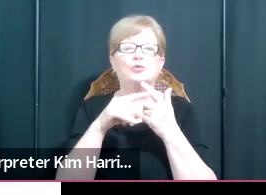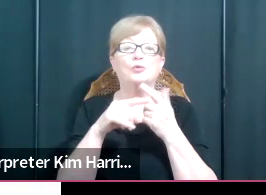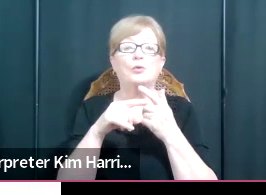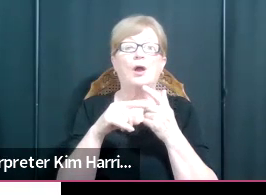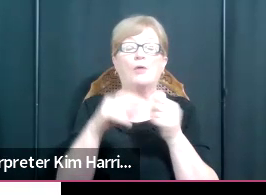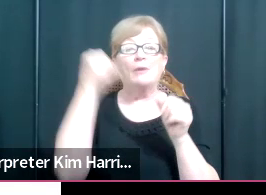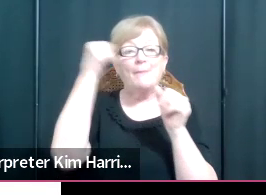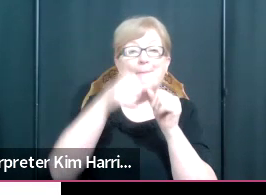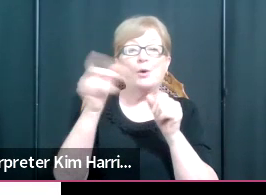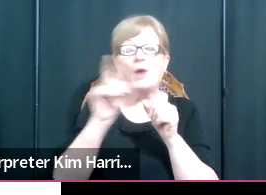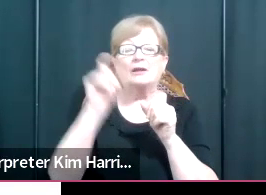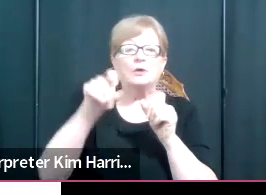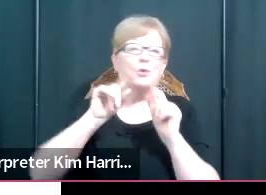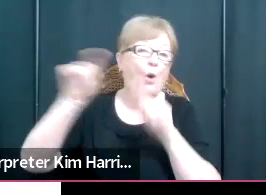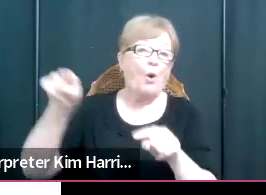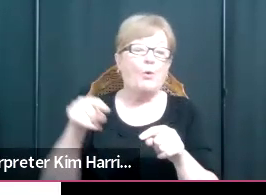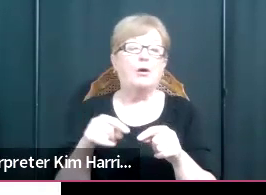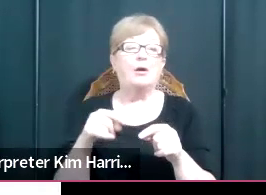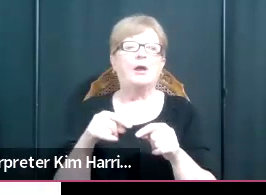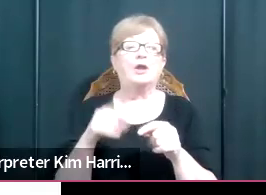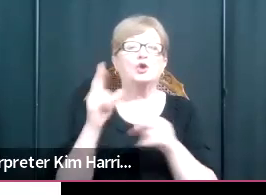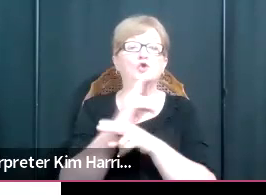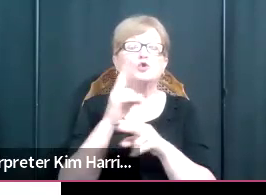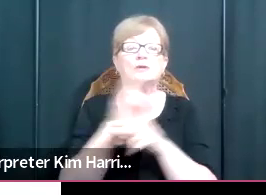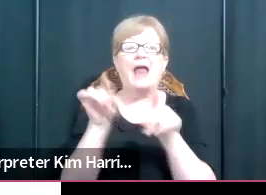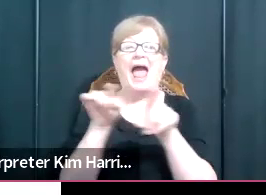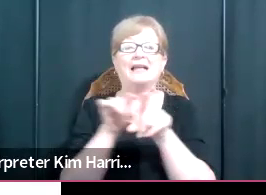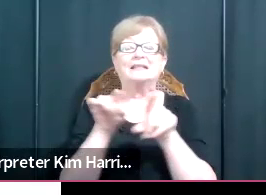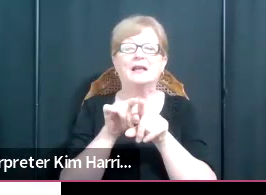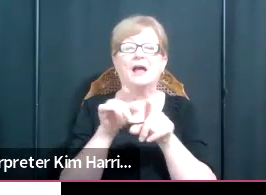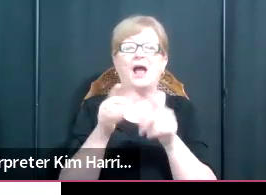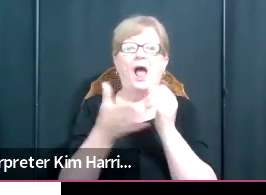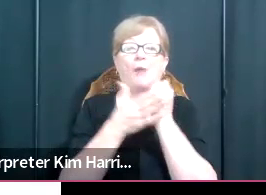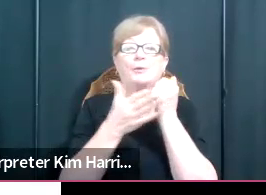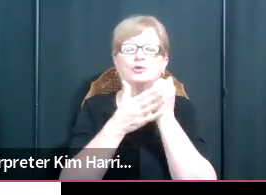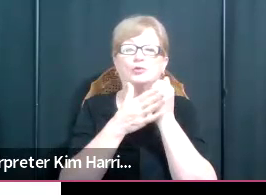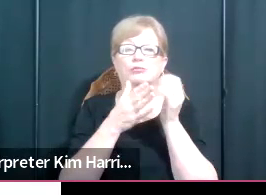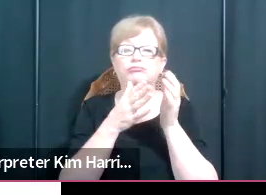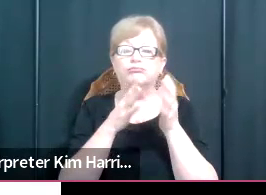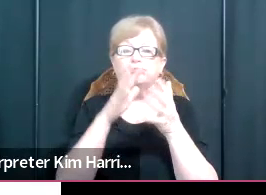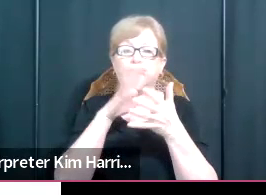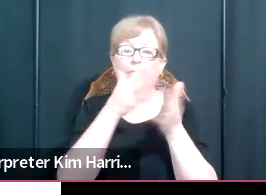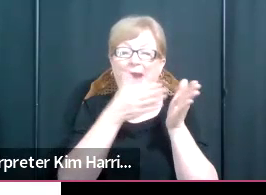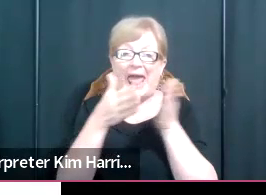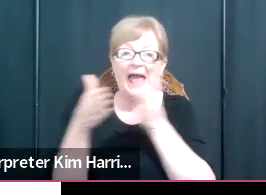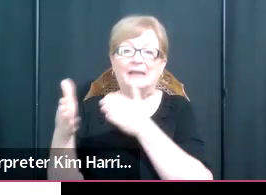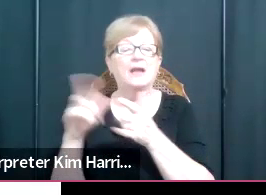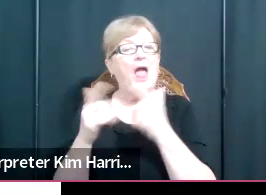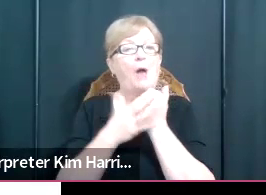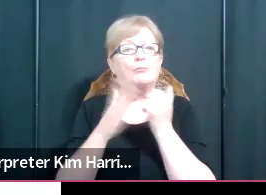to be, and again, use it as sort of a tracking because it's a nice straight edge there. So we have